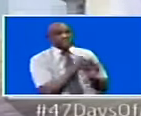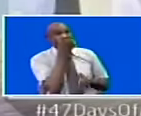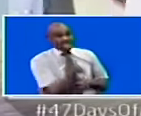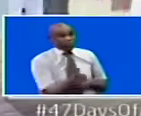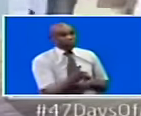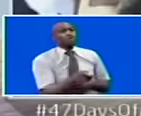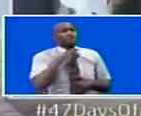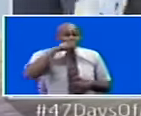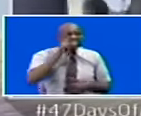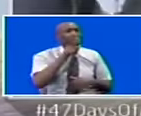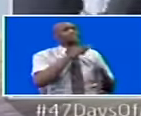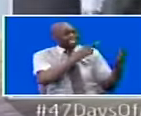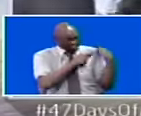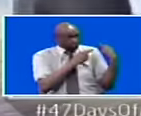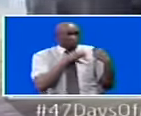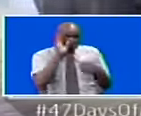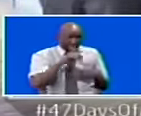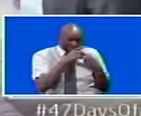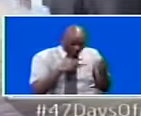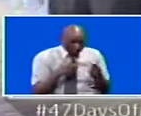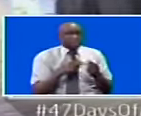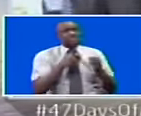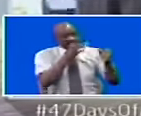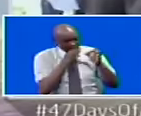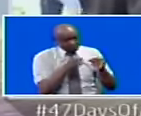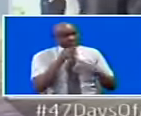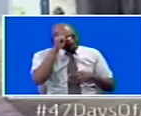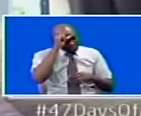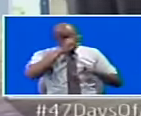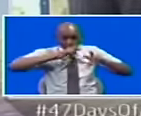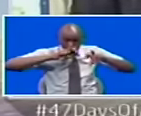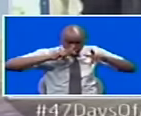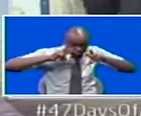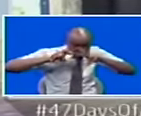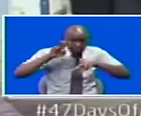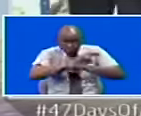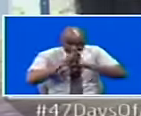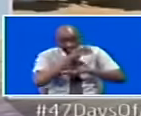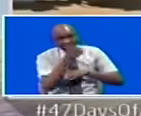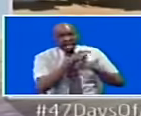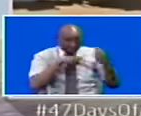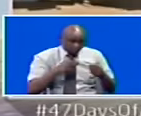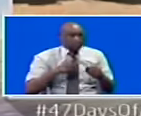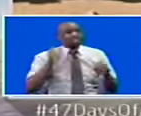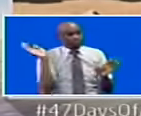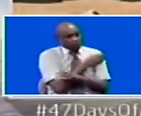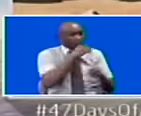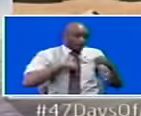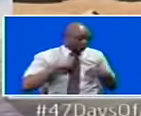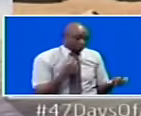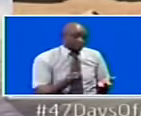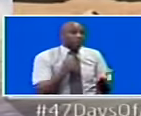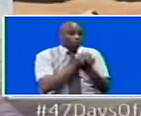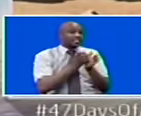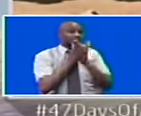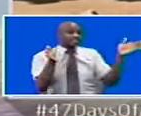you done? Have you played your role in terms of keeping the county government in check in terms of the fight on corruption? Because the Auditor